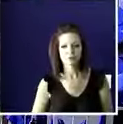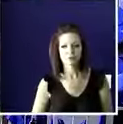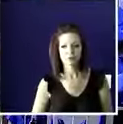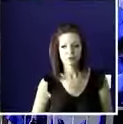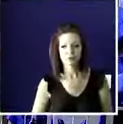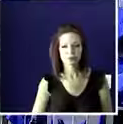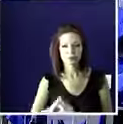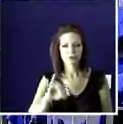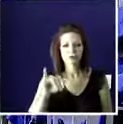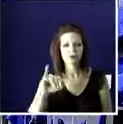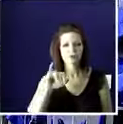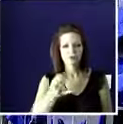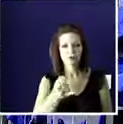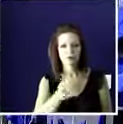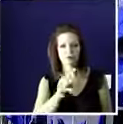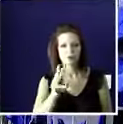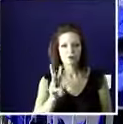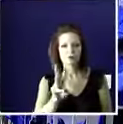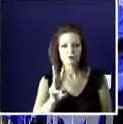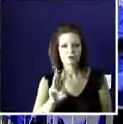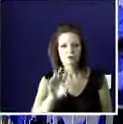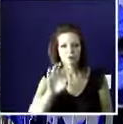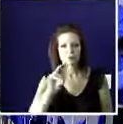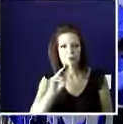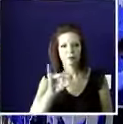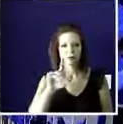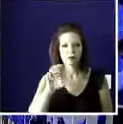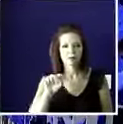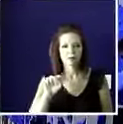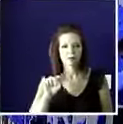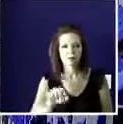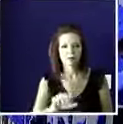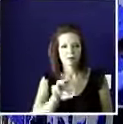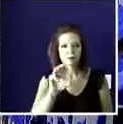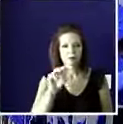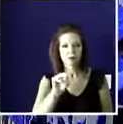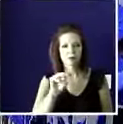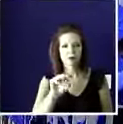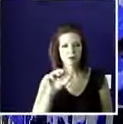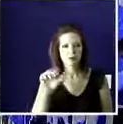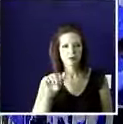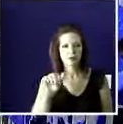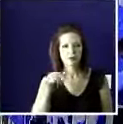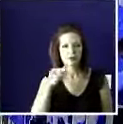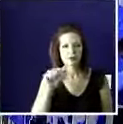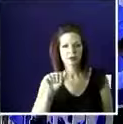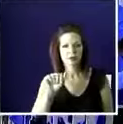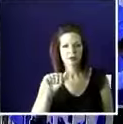John Wilson Miles. Morgan Ann Gatchett.